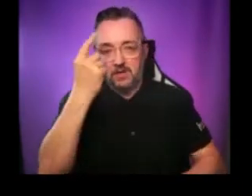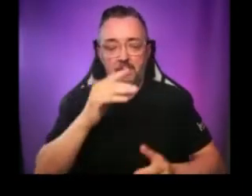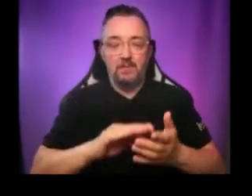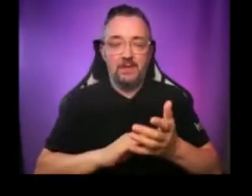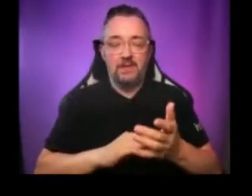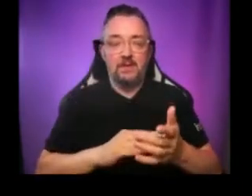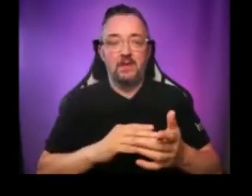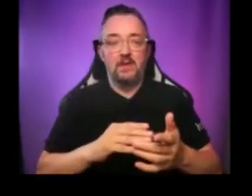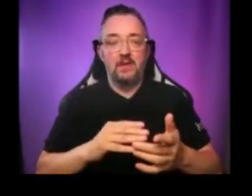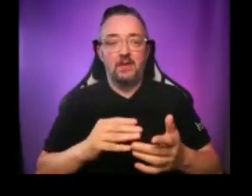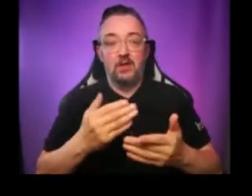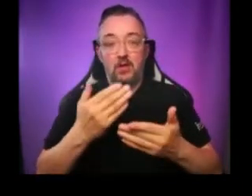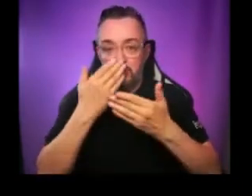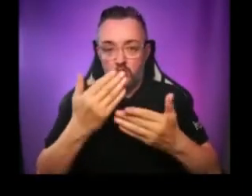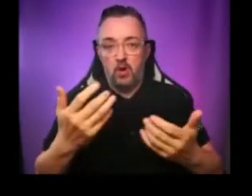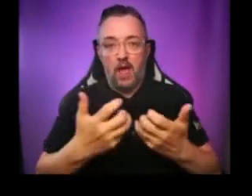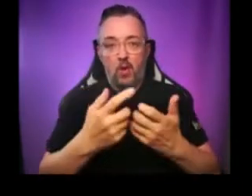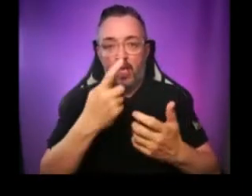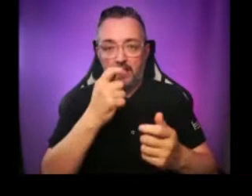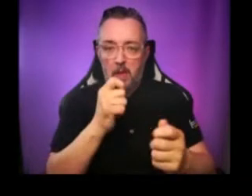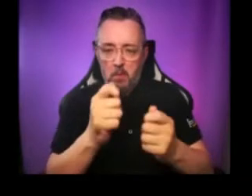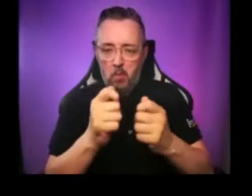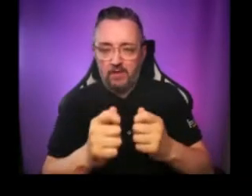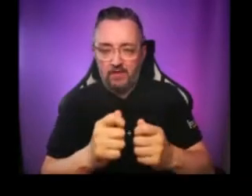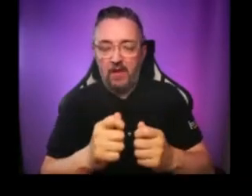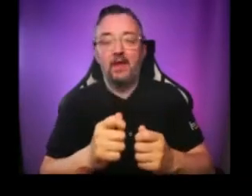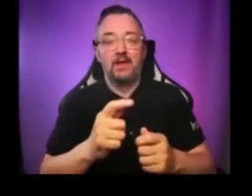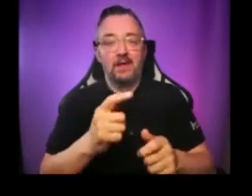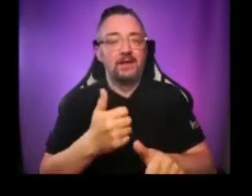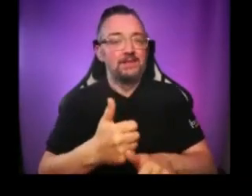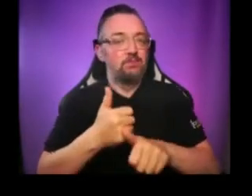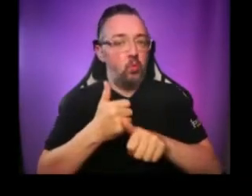the modifications they can make for their brain health.